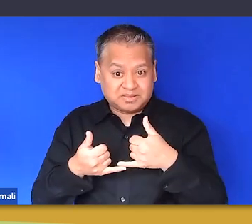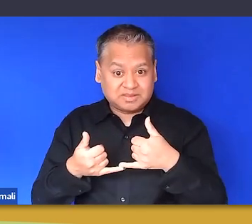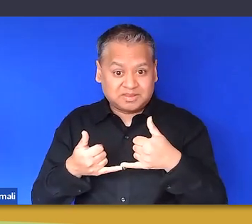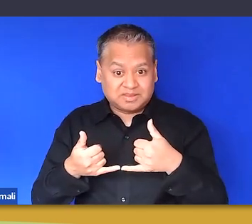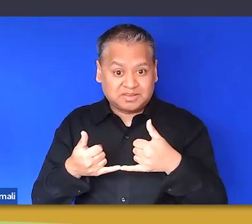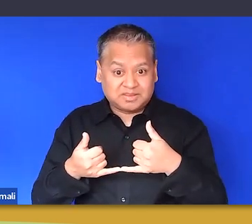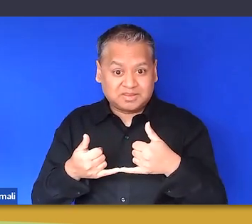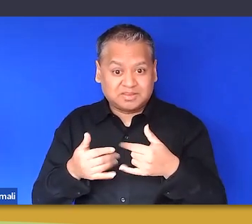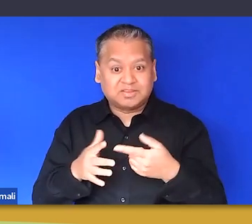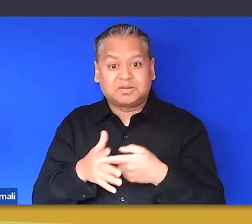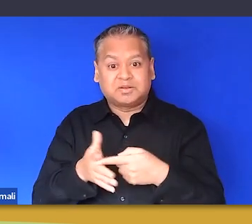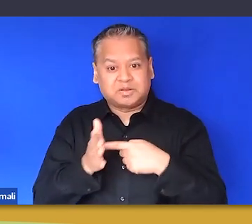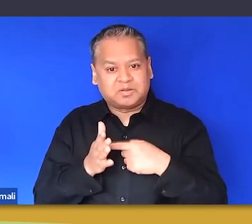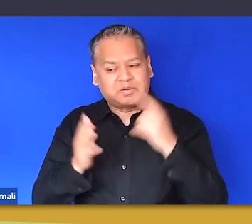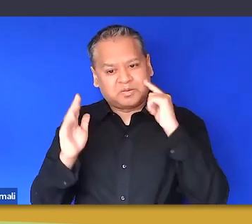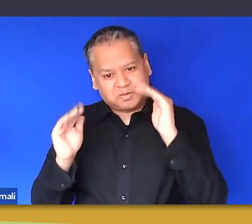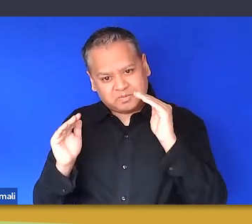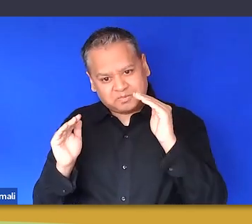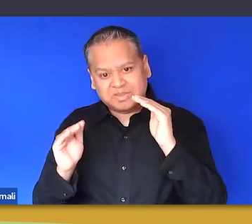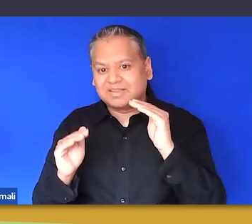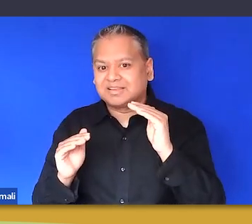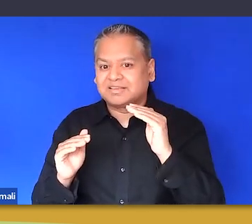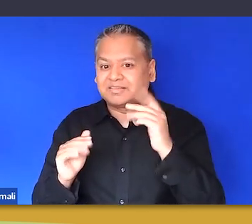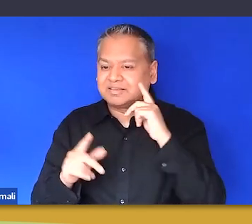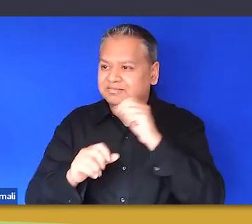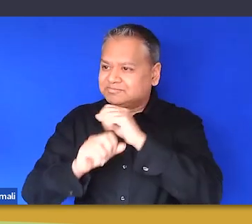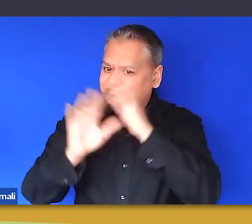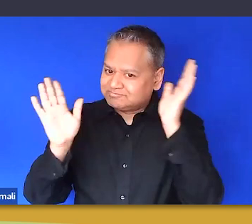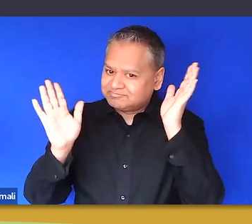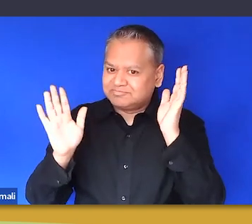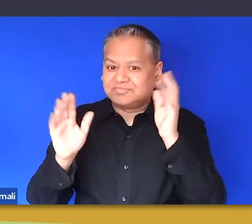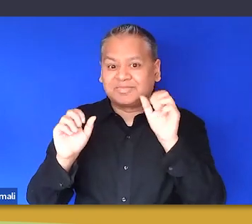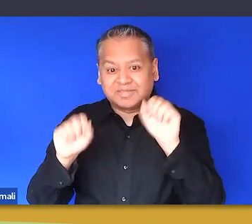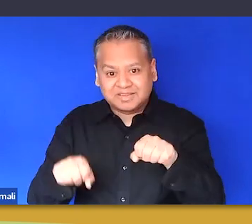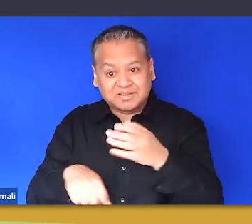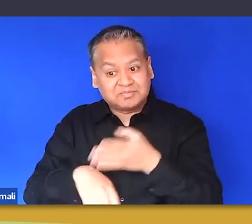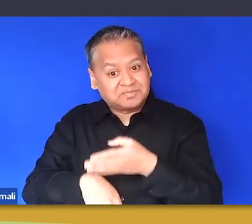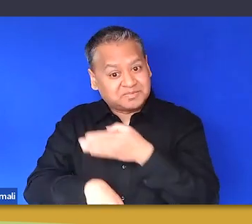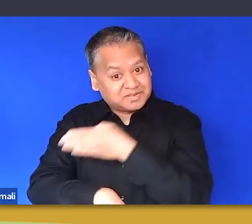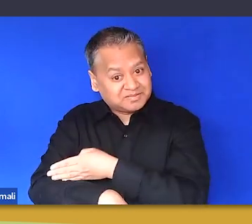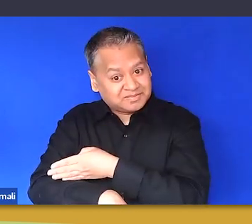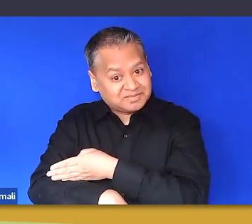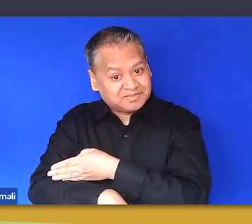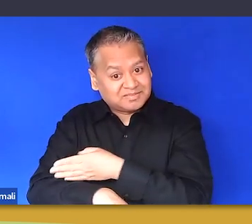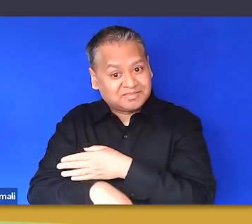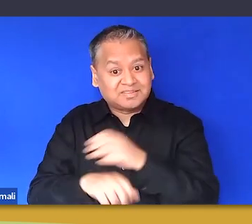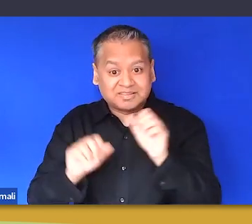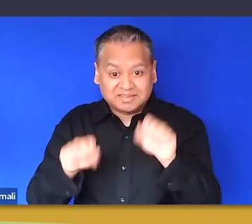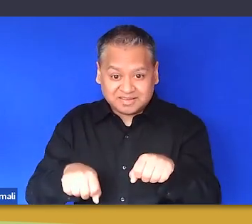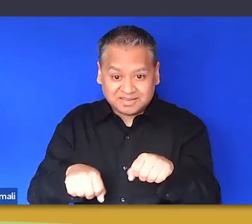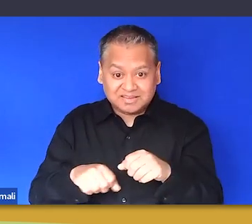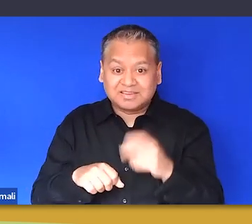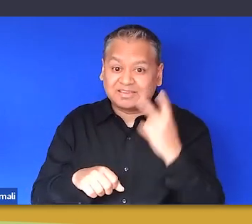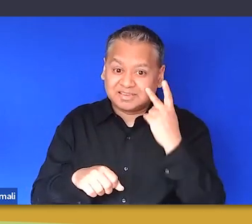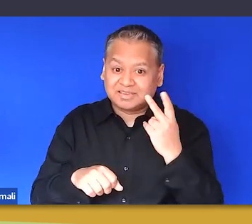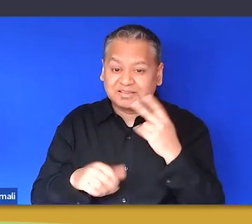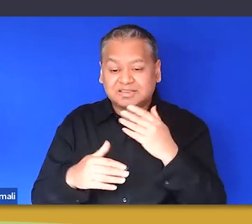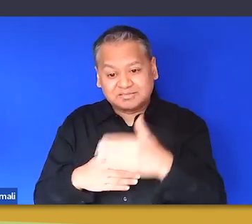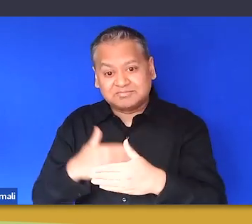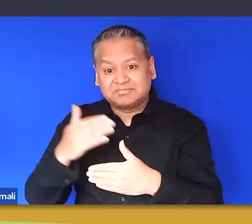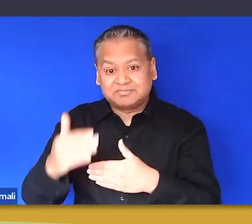possible because there's progress being made. Thank you so much to the